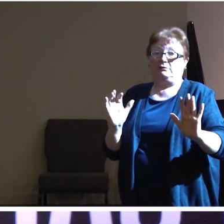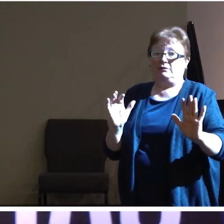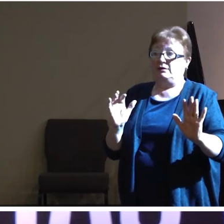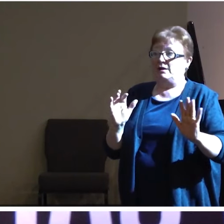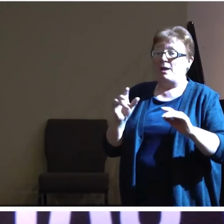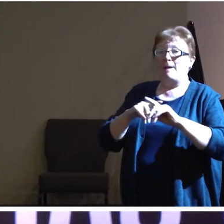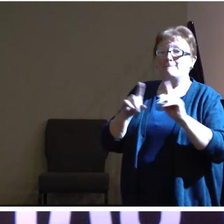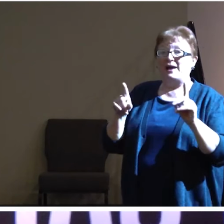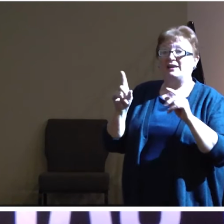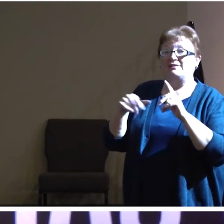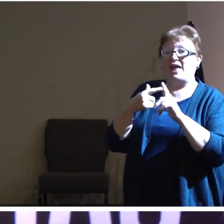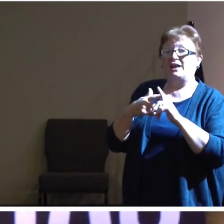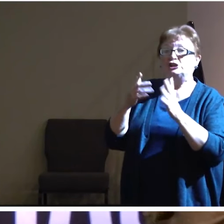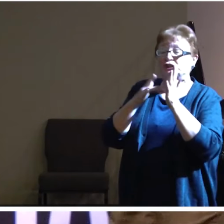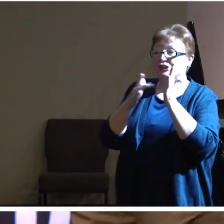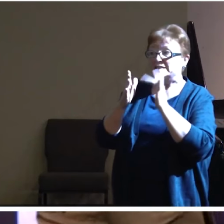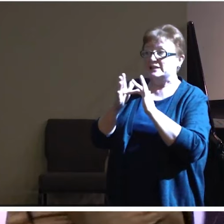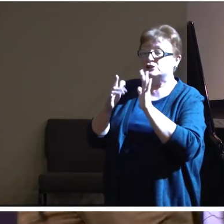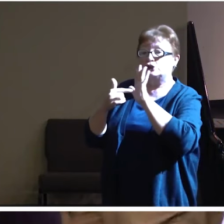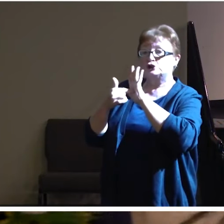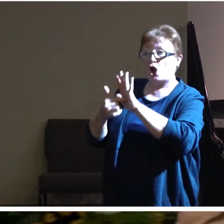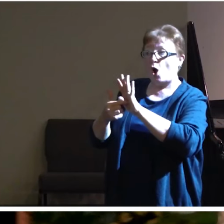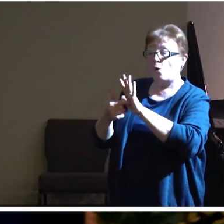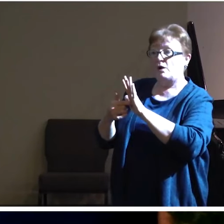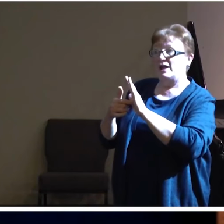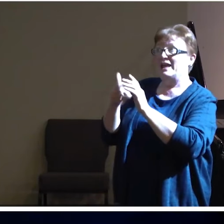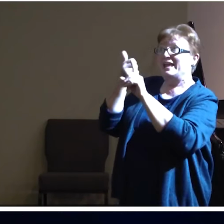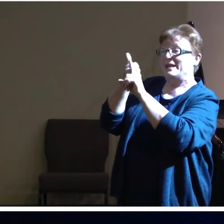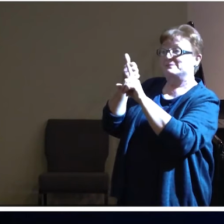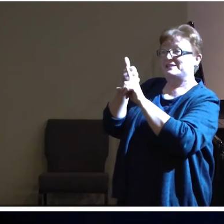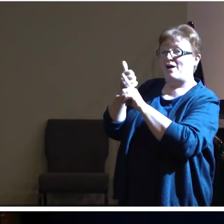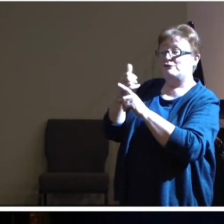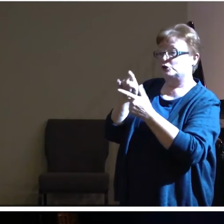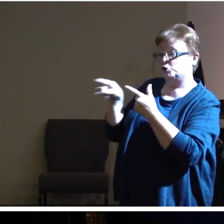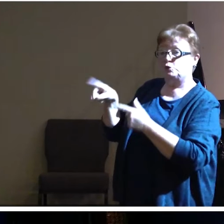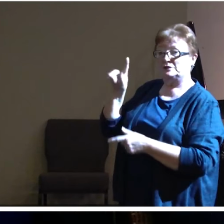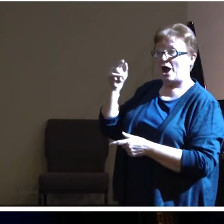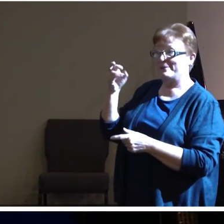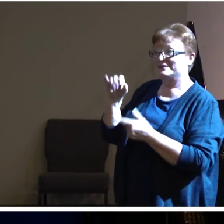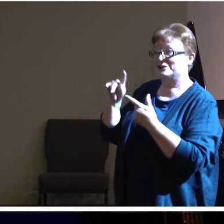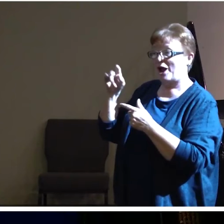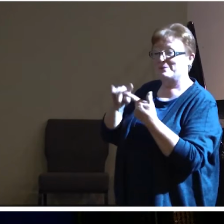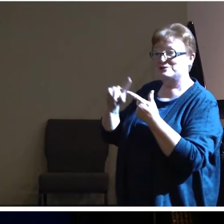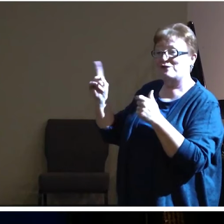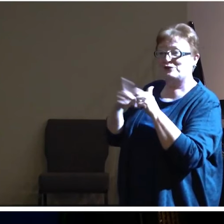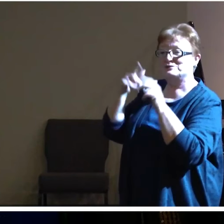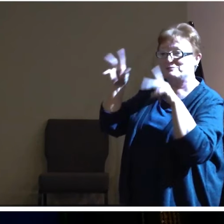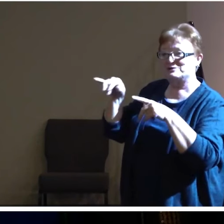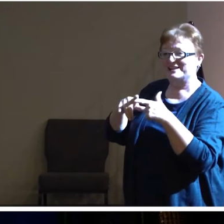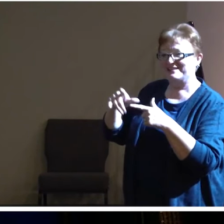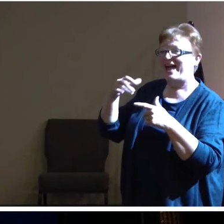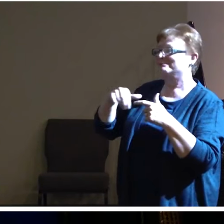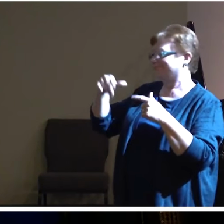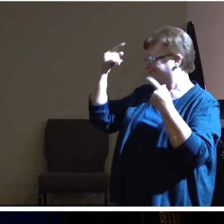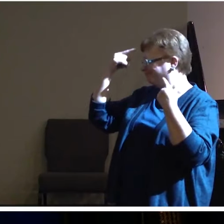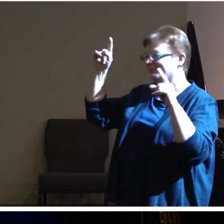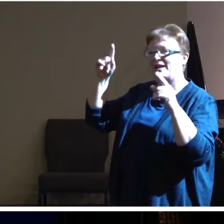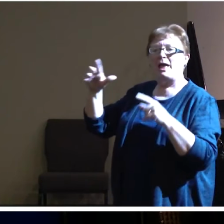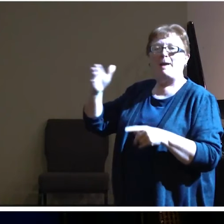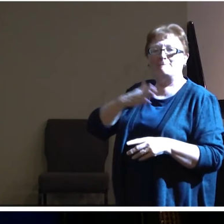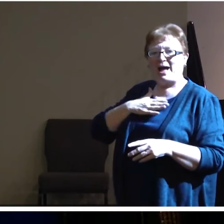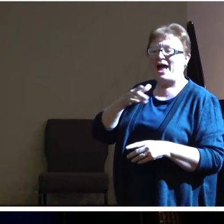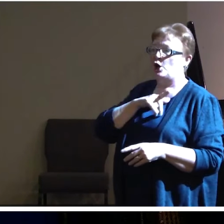Ultimately, Jesus revealed himself specially to Thomas, and Thomas did believe, and actually is the first apostle to definitively say, my